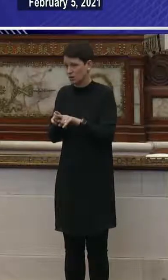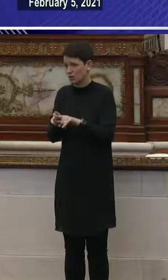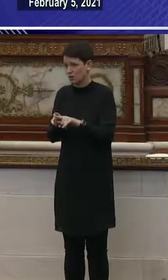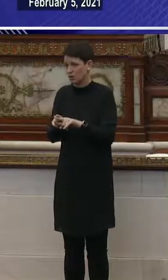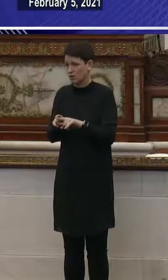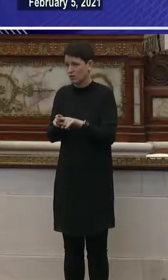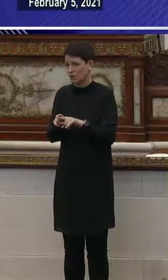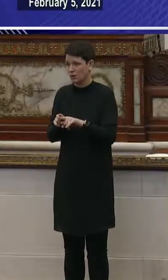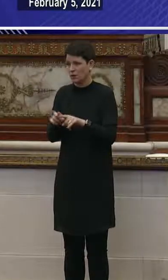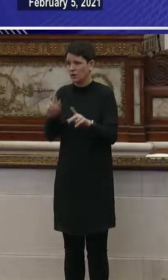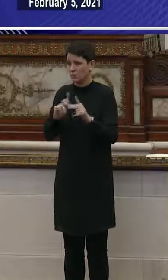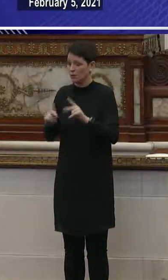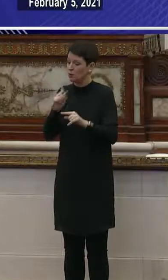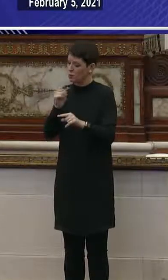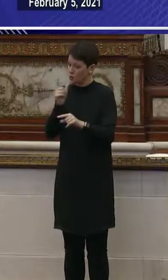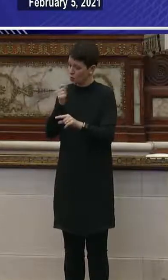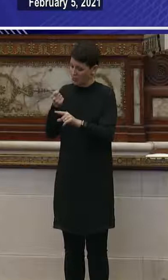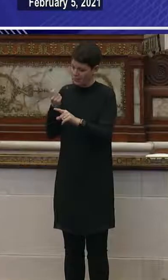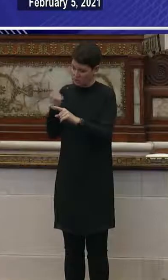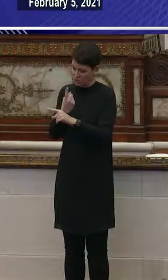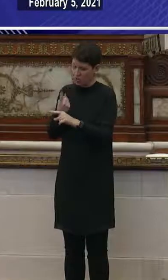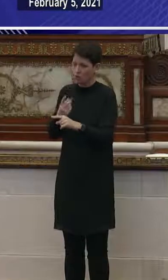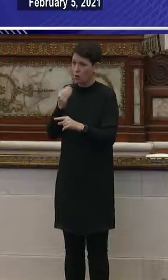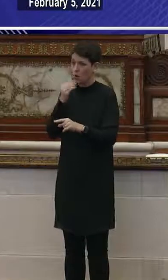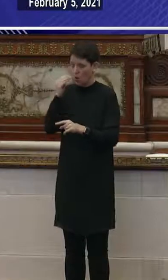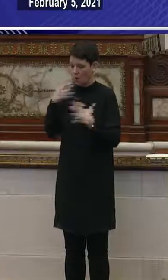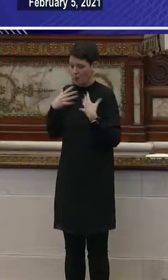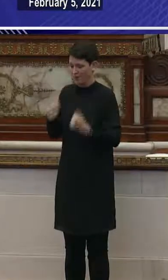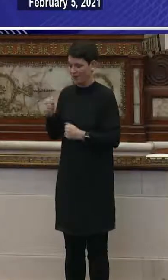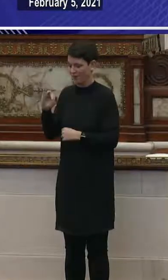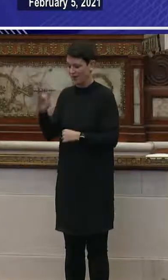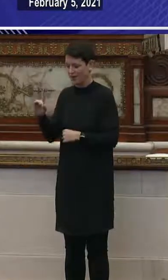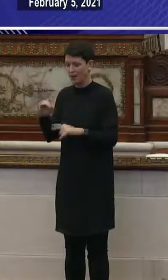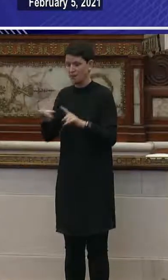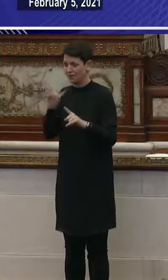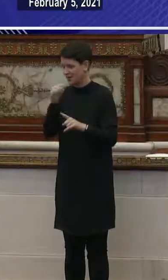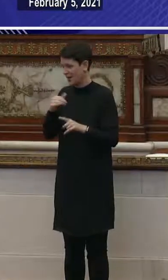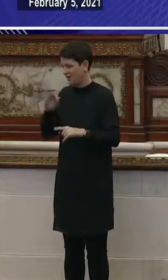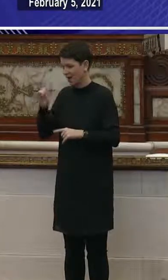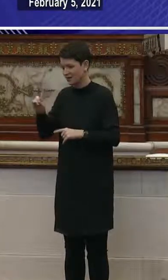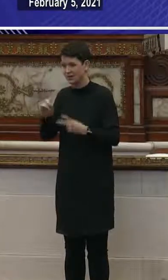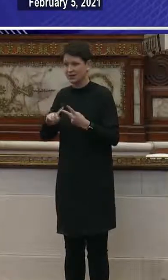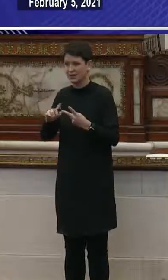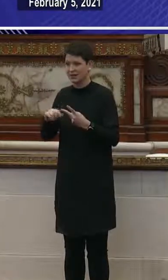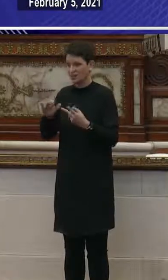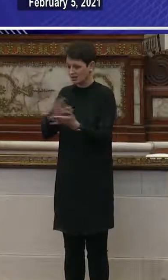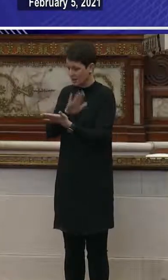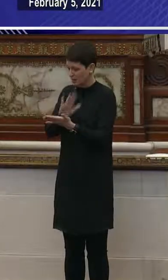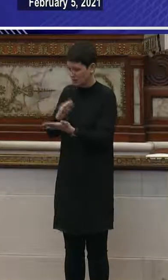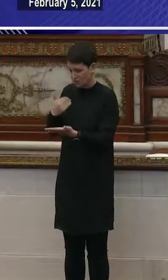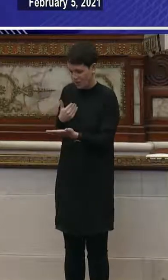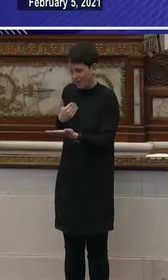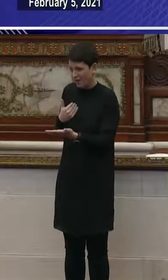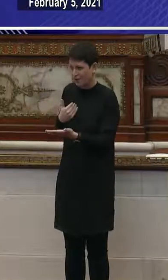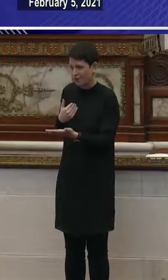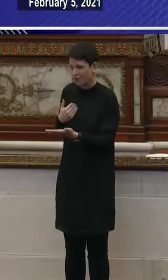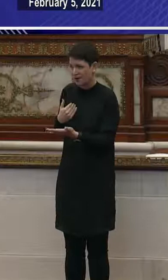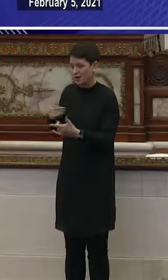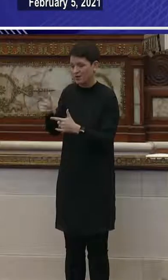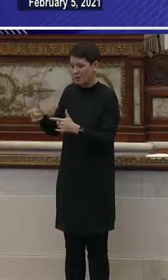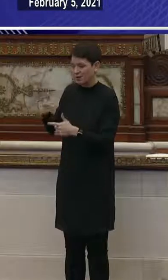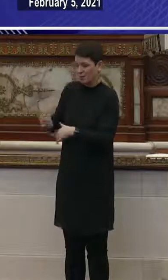taken some people who very legitimately were home health aides, but didn't have an ID, didn't have any documentation, and then they would not have been